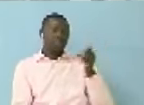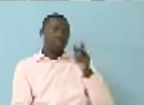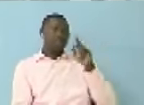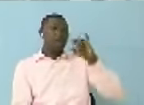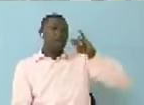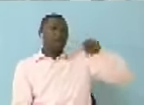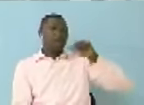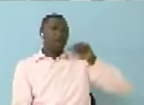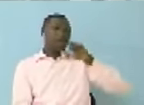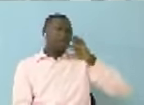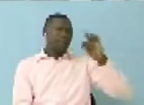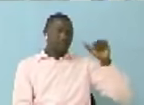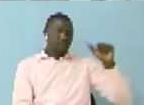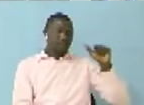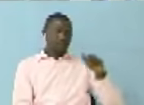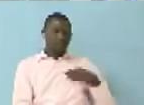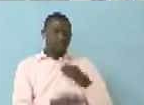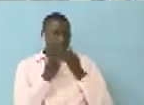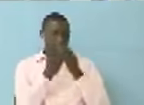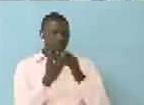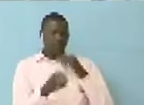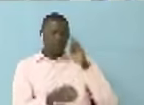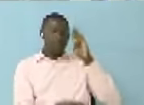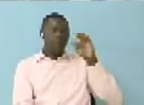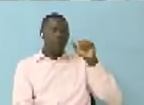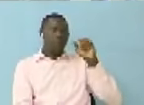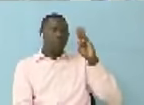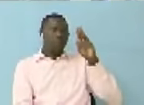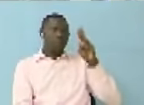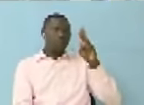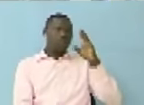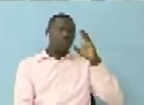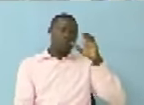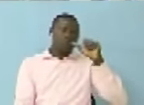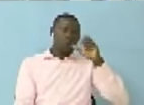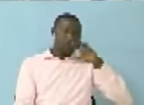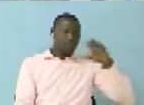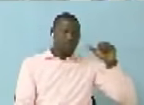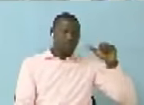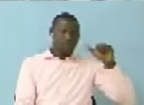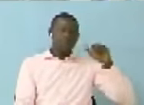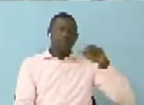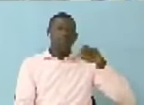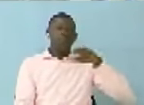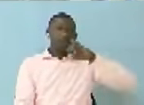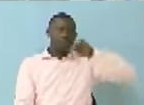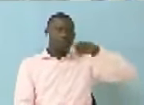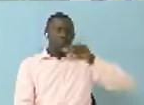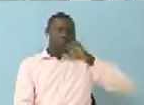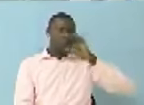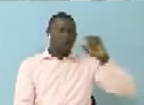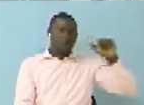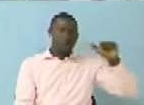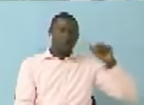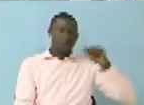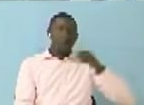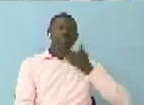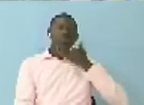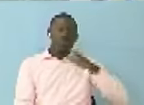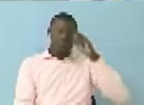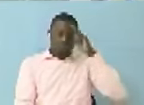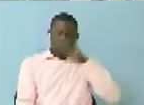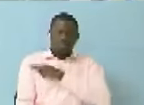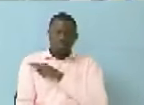was Babukar Jata's younger brother. Kwa ko Babukar Jata doko mala. From Gunjur. Member. I always hear people saying he's Babukar's younger brother, but I don't know